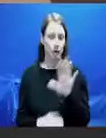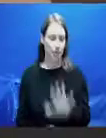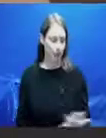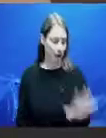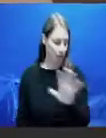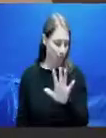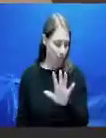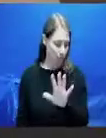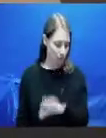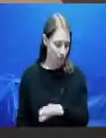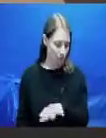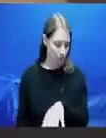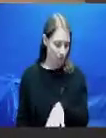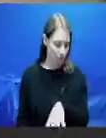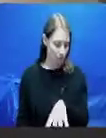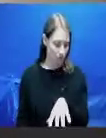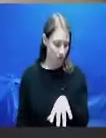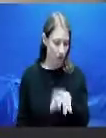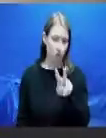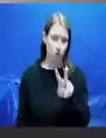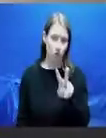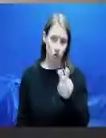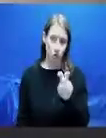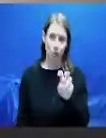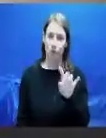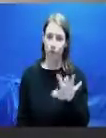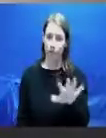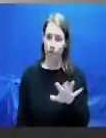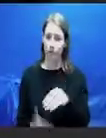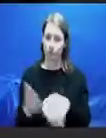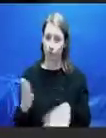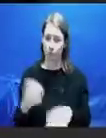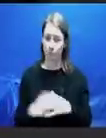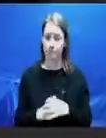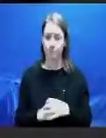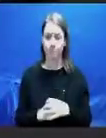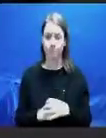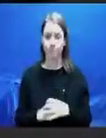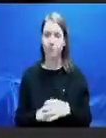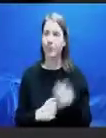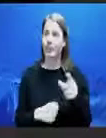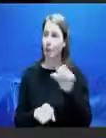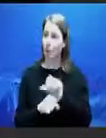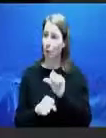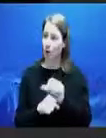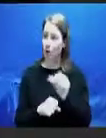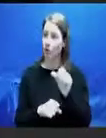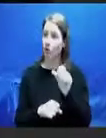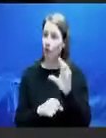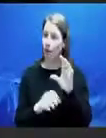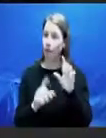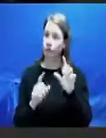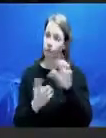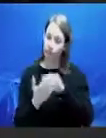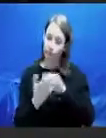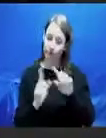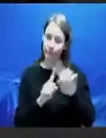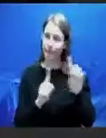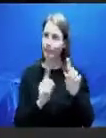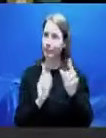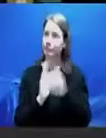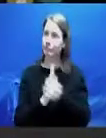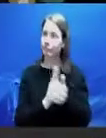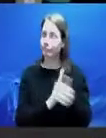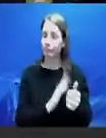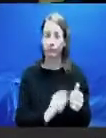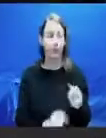to design 4 separate, increasingly difficult tasks. And they know that if they persevere, which is a huge word in the Common Core, if they